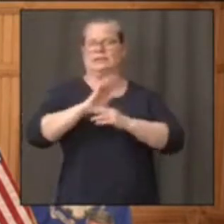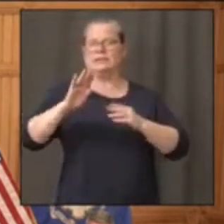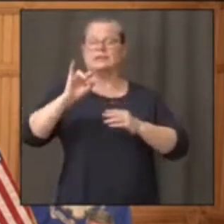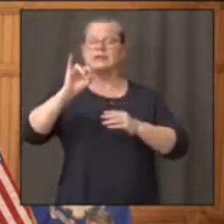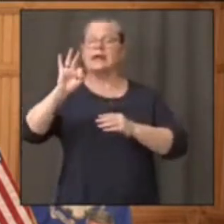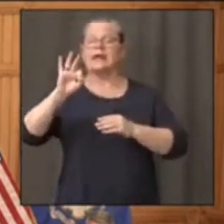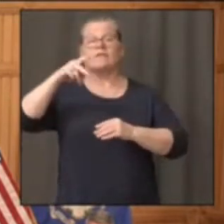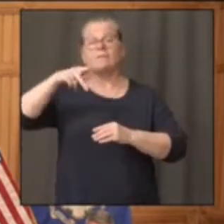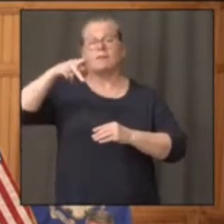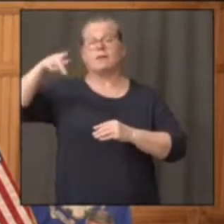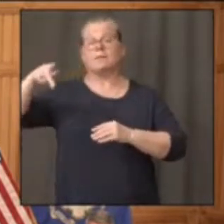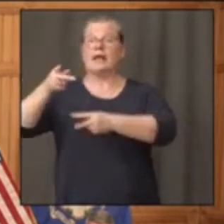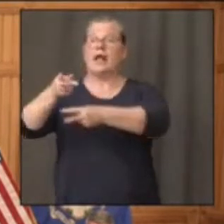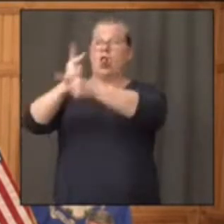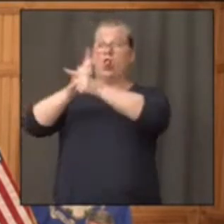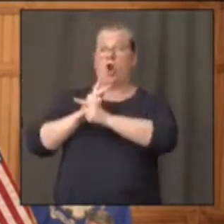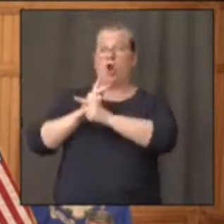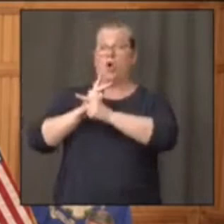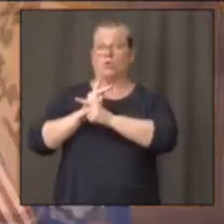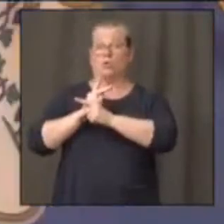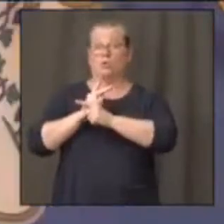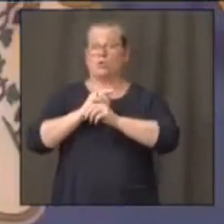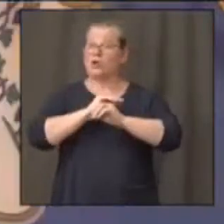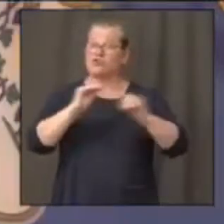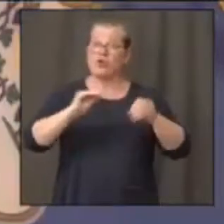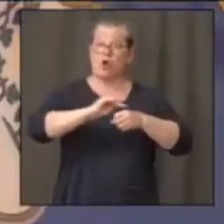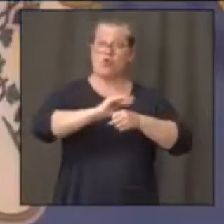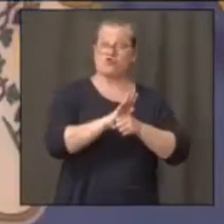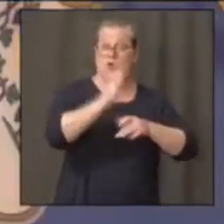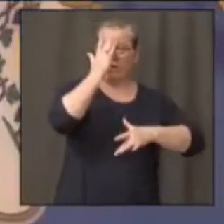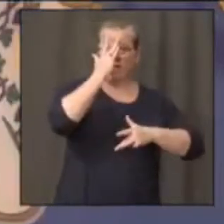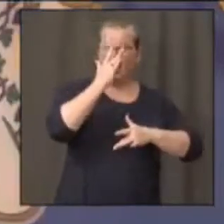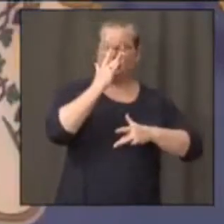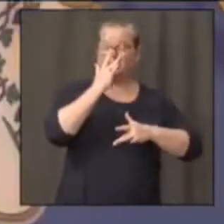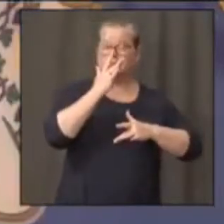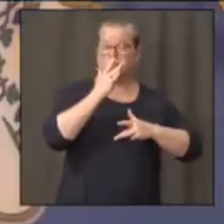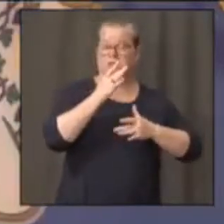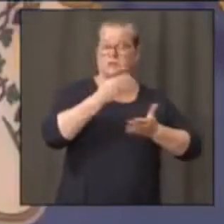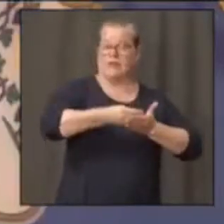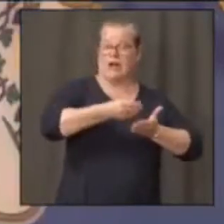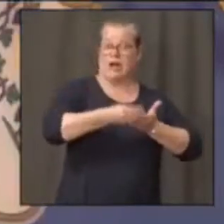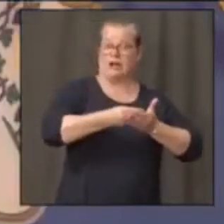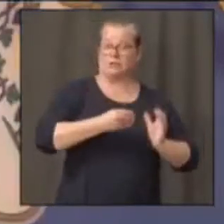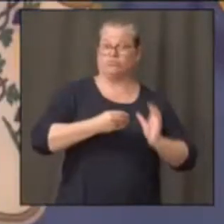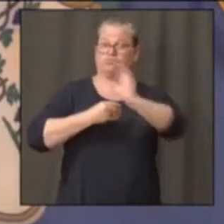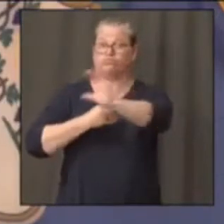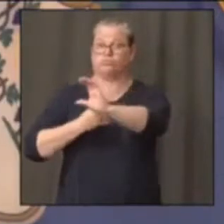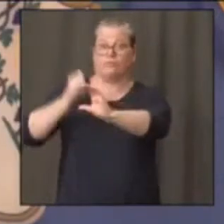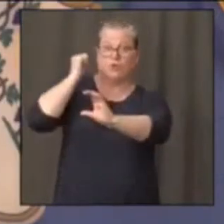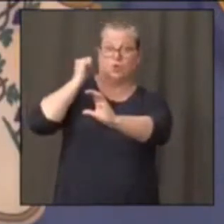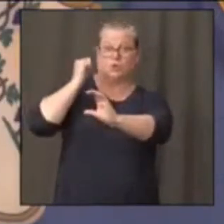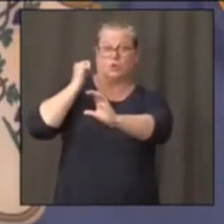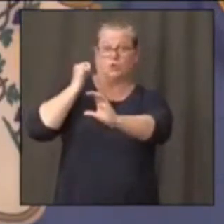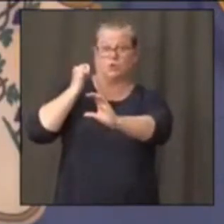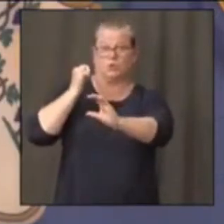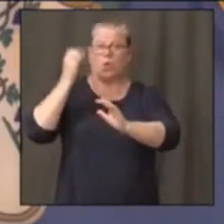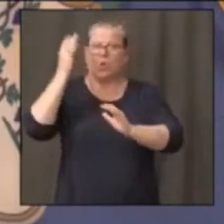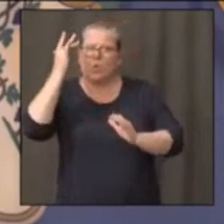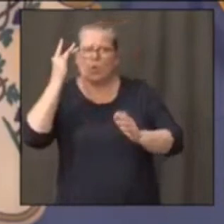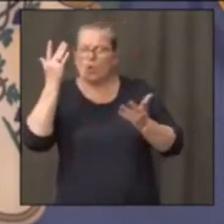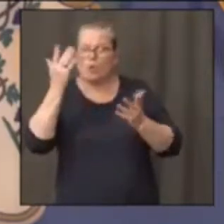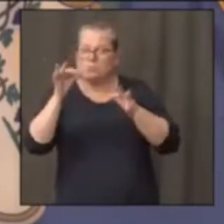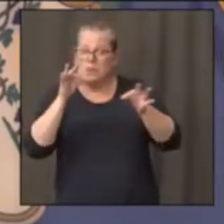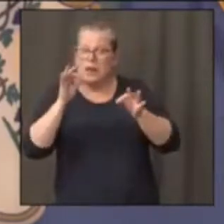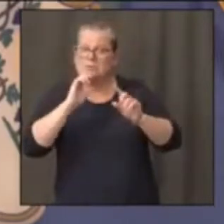loan? I'm not sure we've made that determination. So let me take a look at that. Melissa McCaw, our commissioner, is